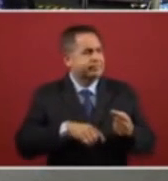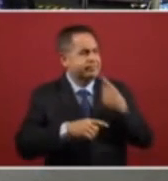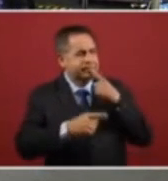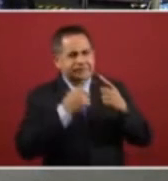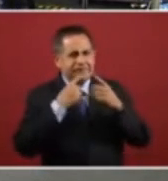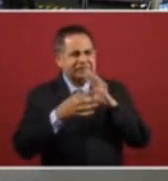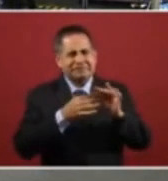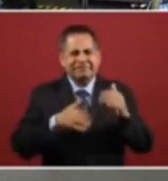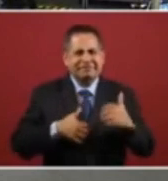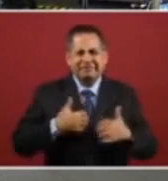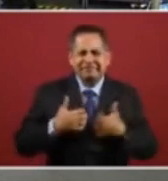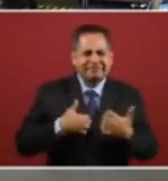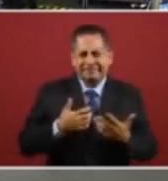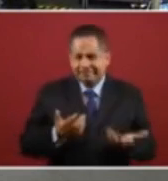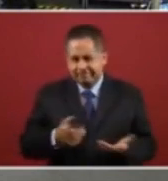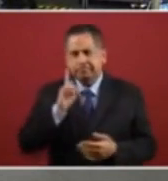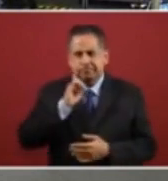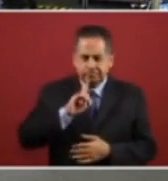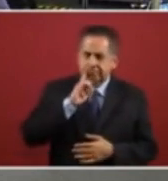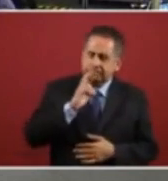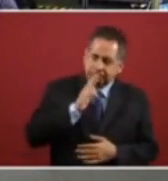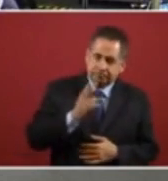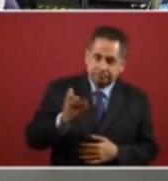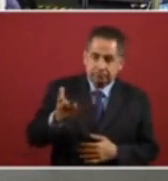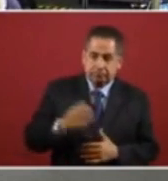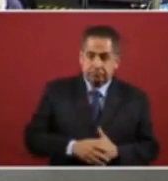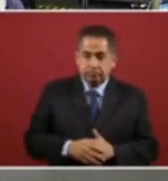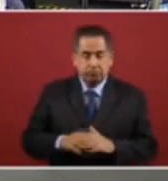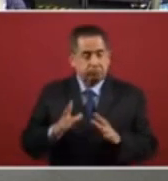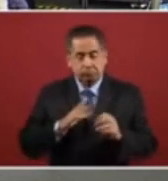because there's a lot of exclaiming that